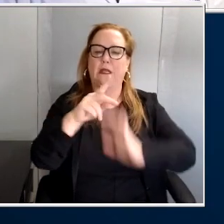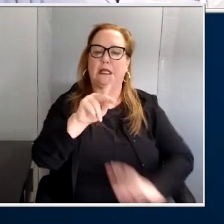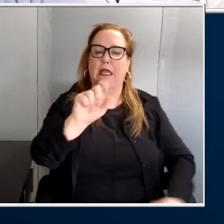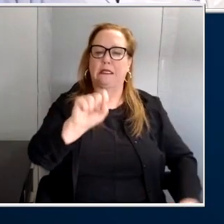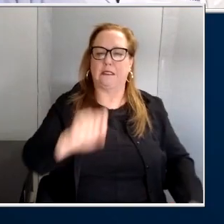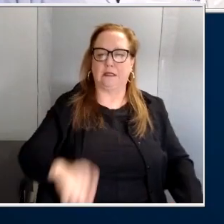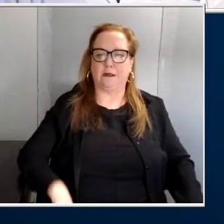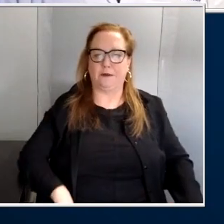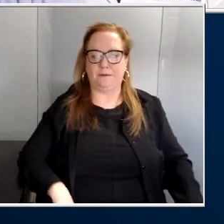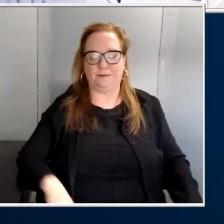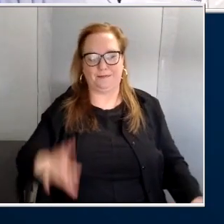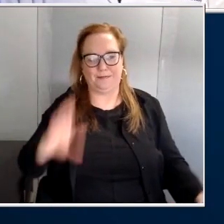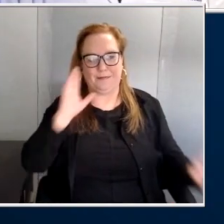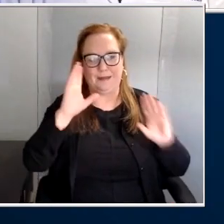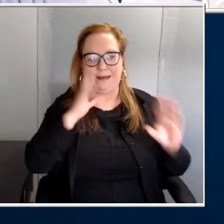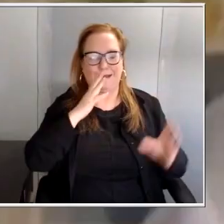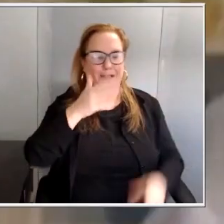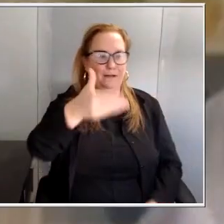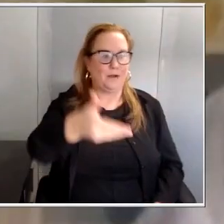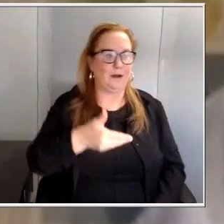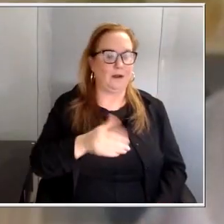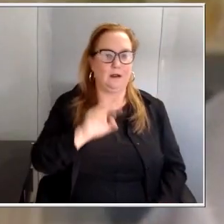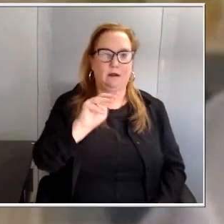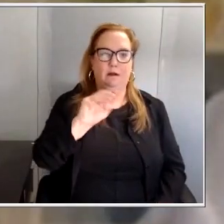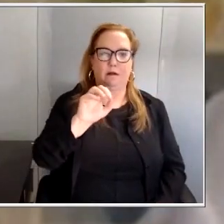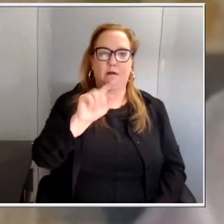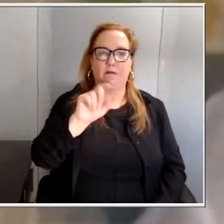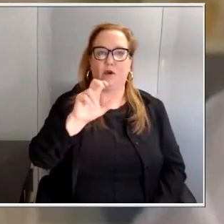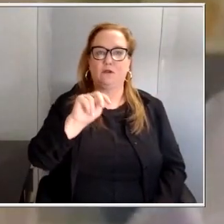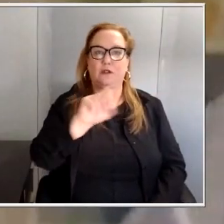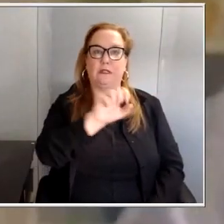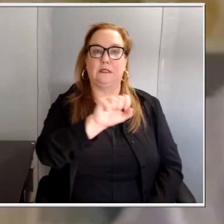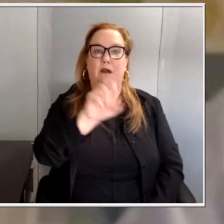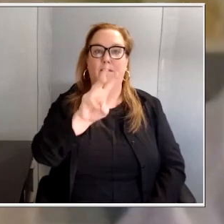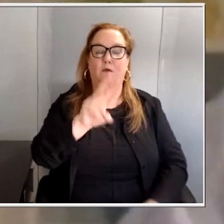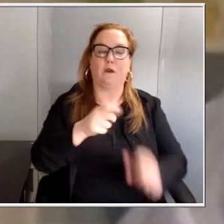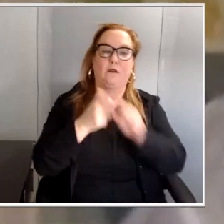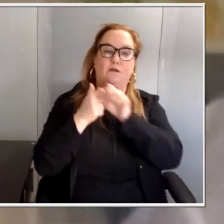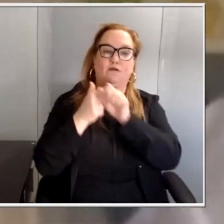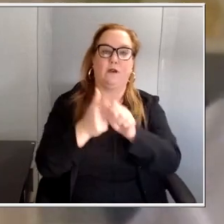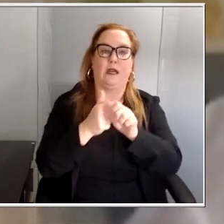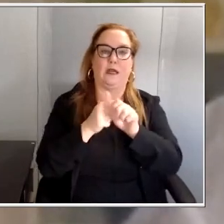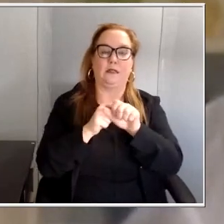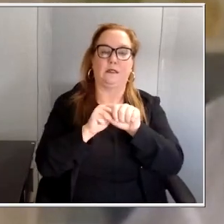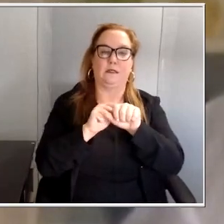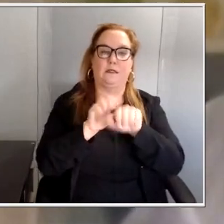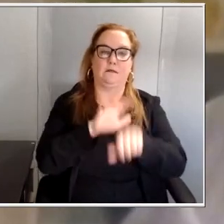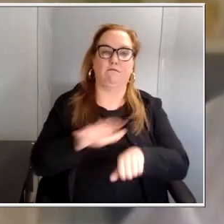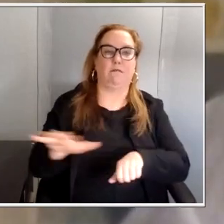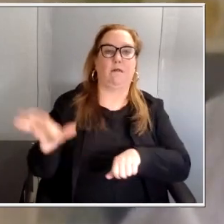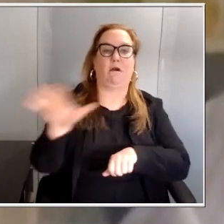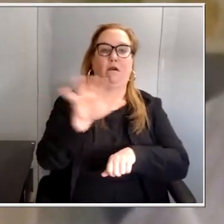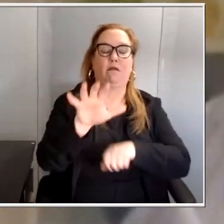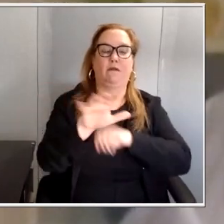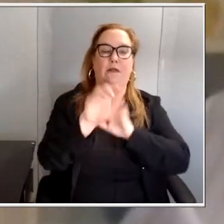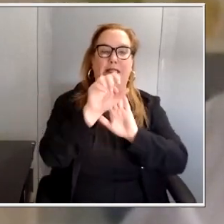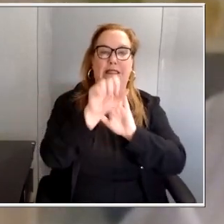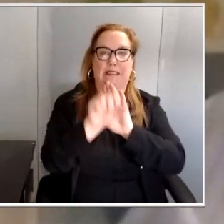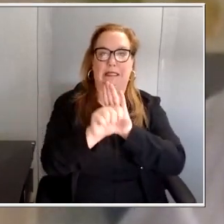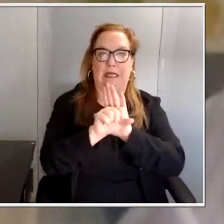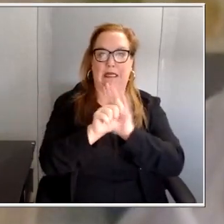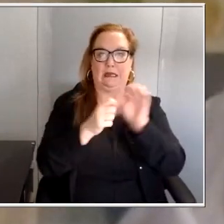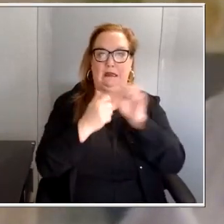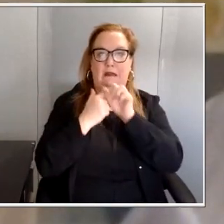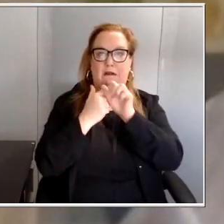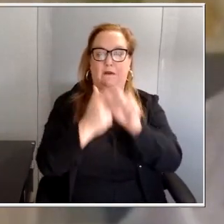Hi, again, thanks for having me on. Motion is software that tracks transports throughout the state, and it